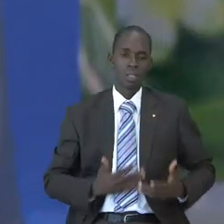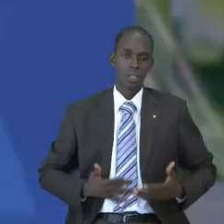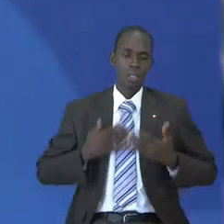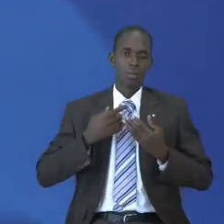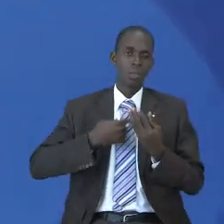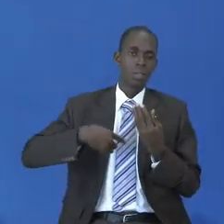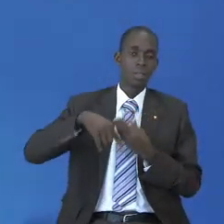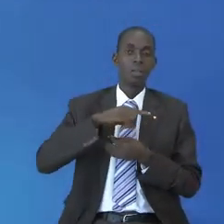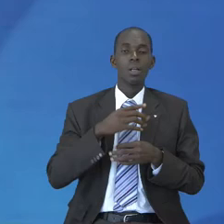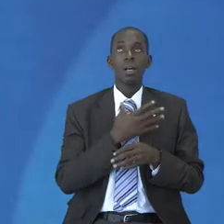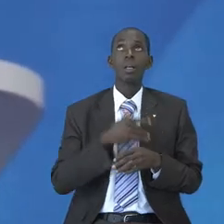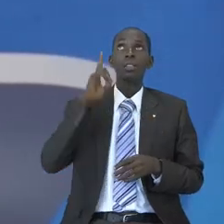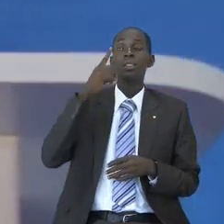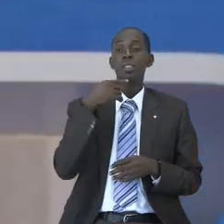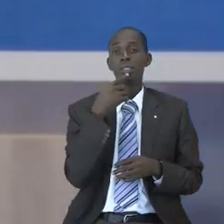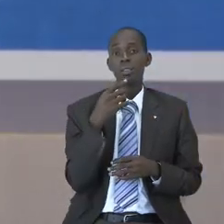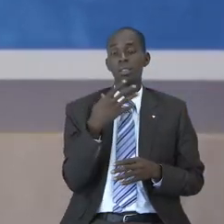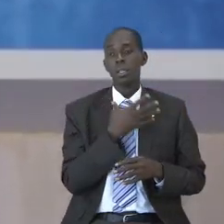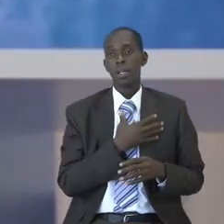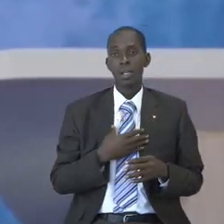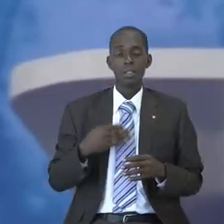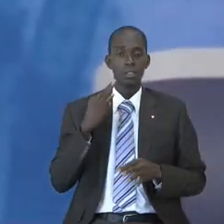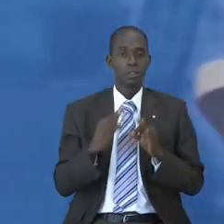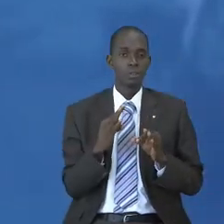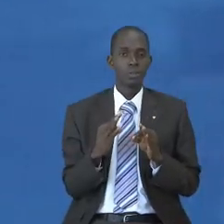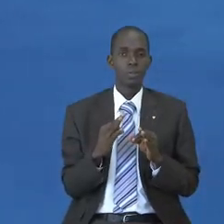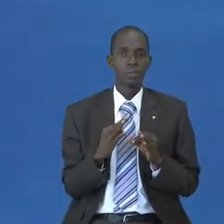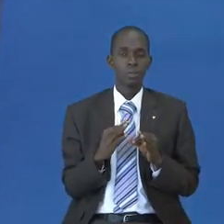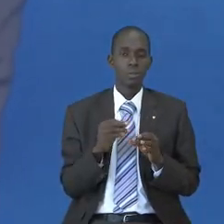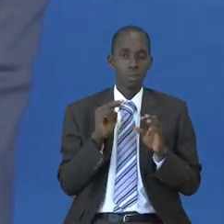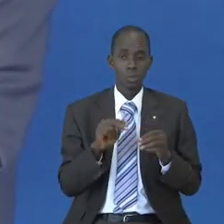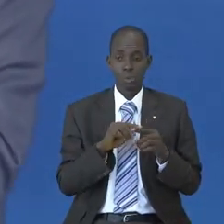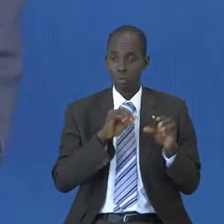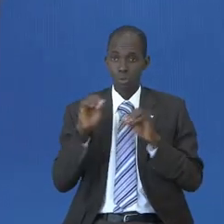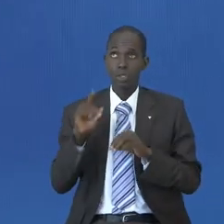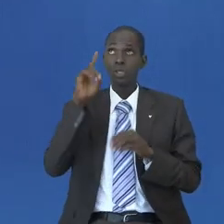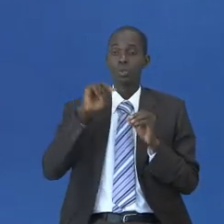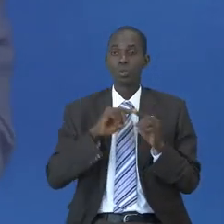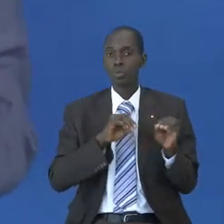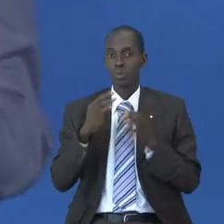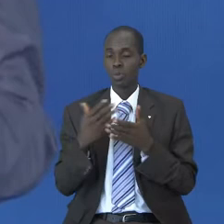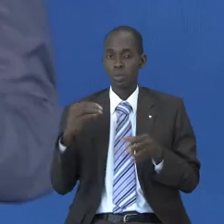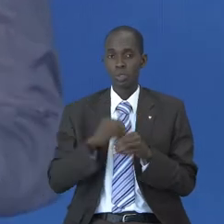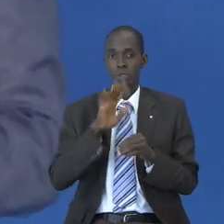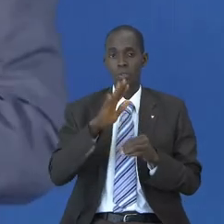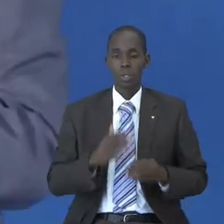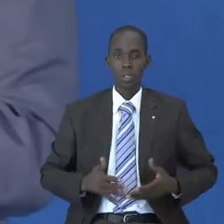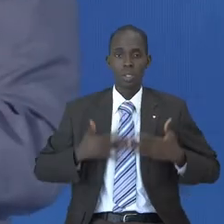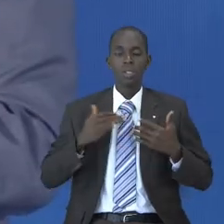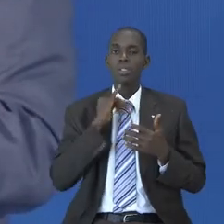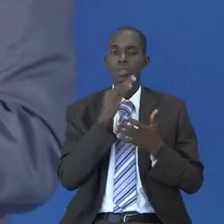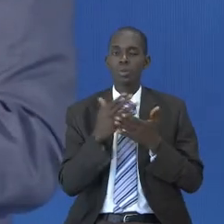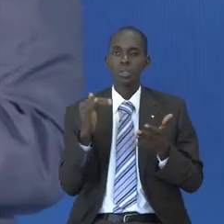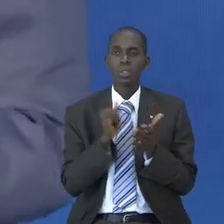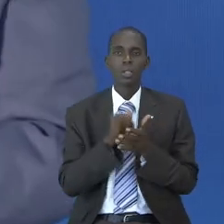And then it says, I need to deposit something in your life. And it is this that will open the door